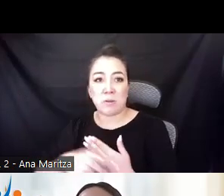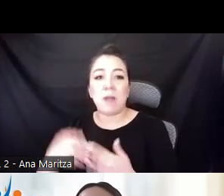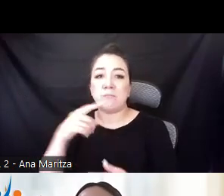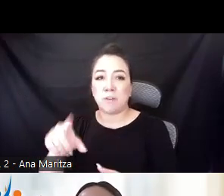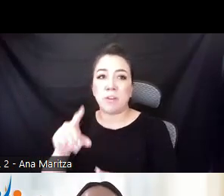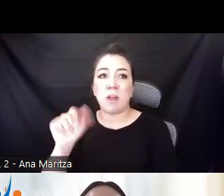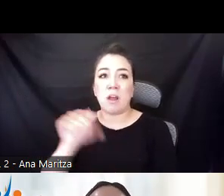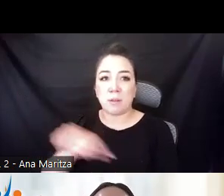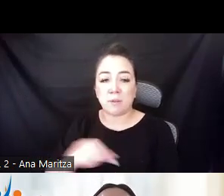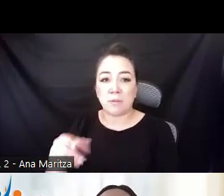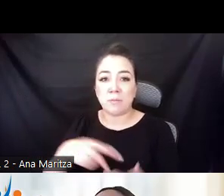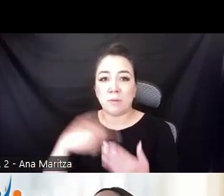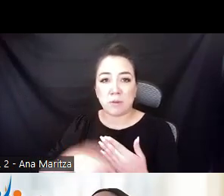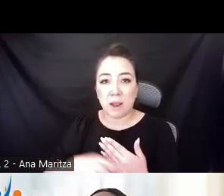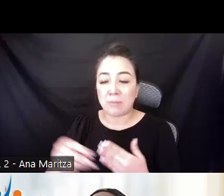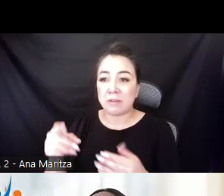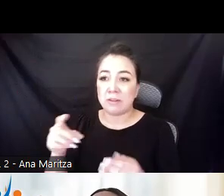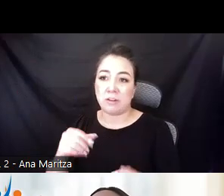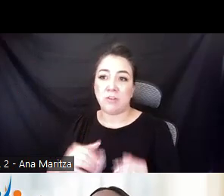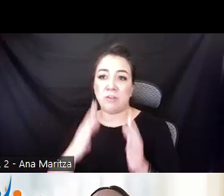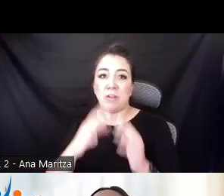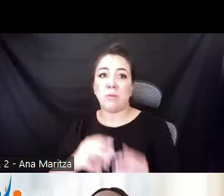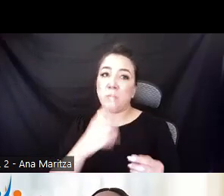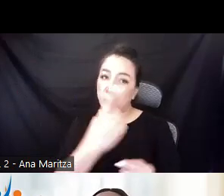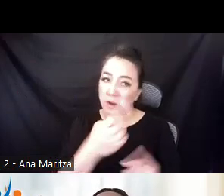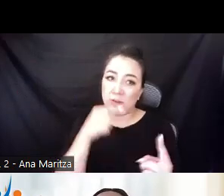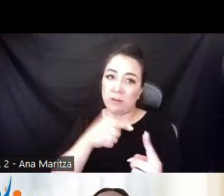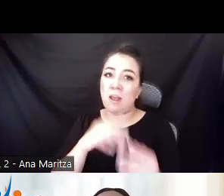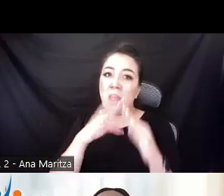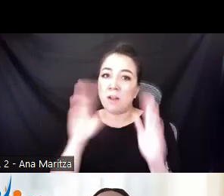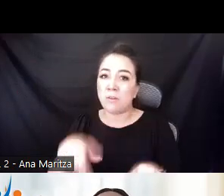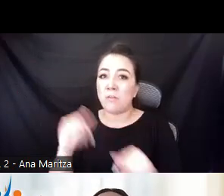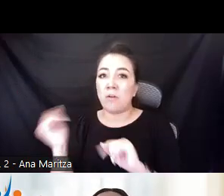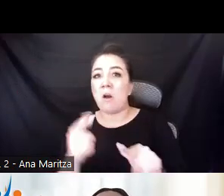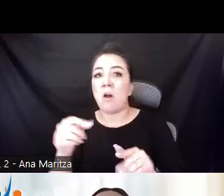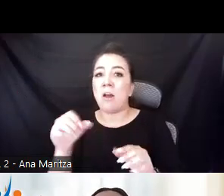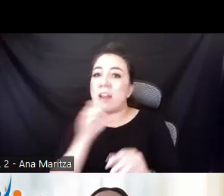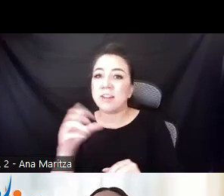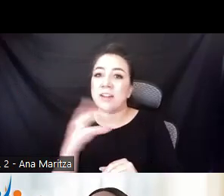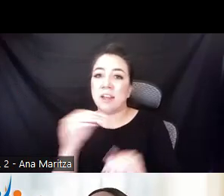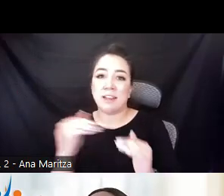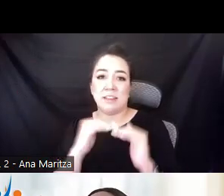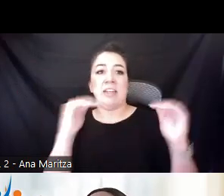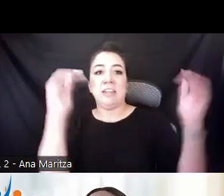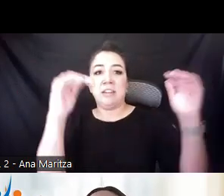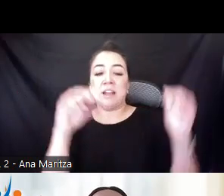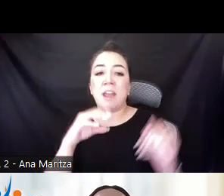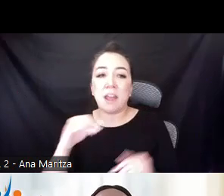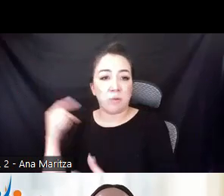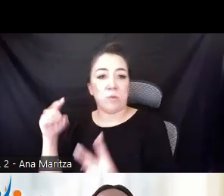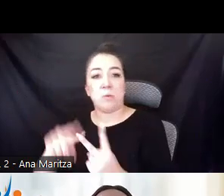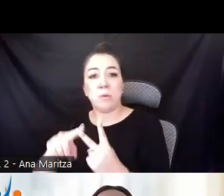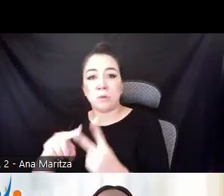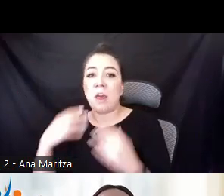Disease Program works to address Goal 1, housing for all ages and stages, and Goal 2, which is Health